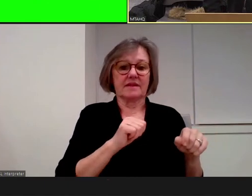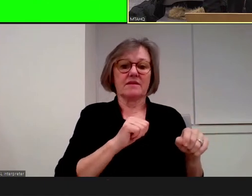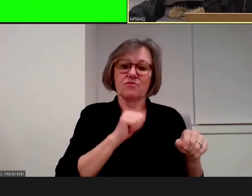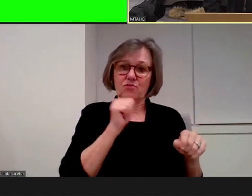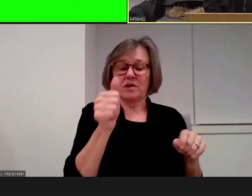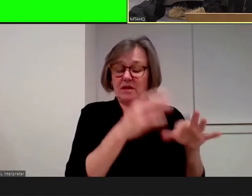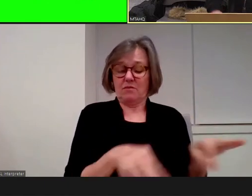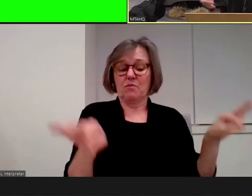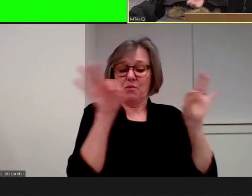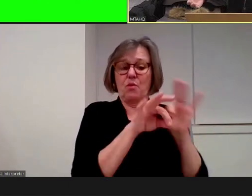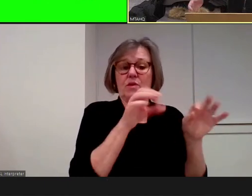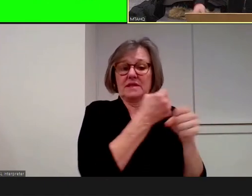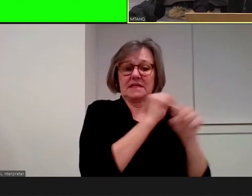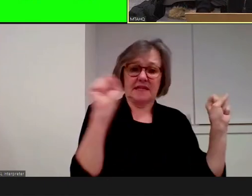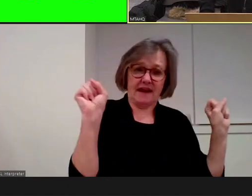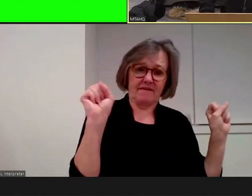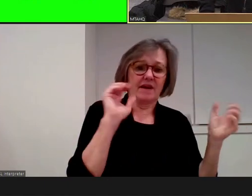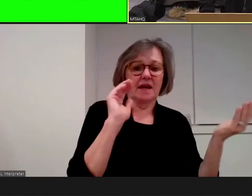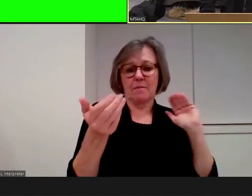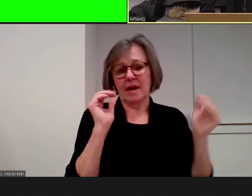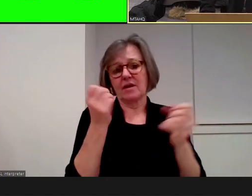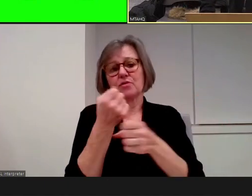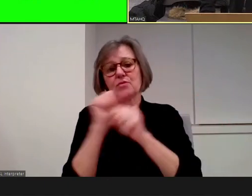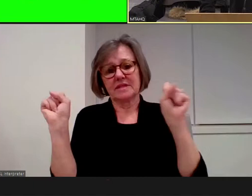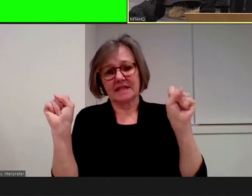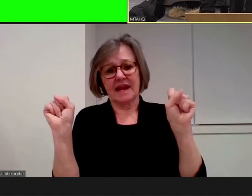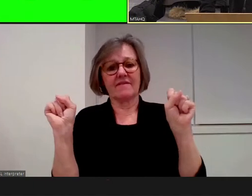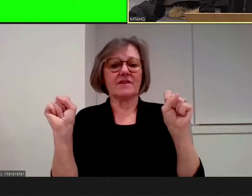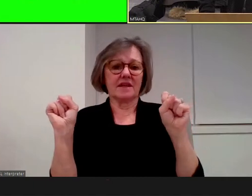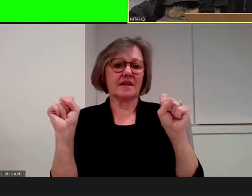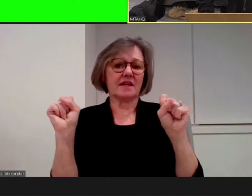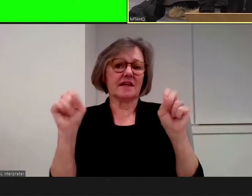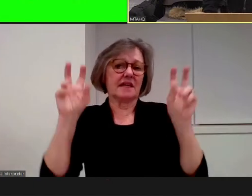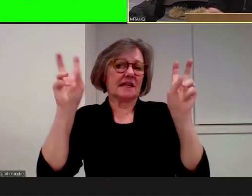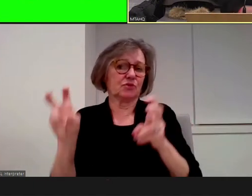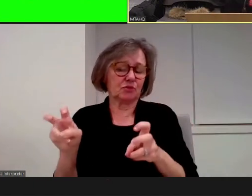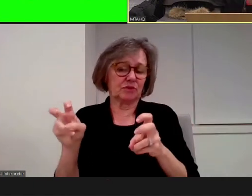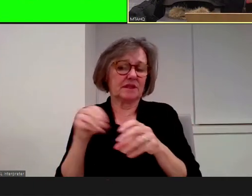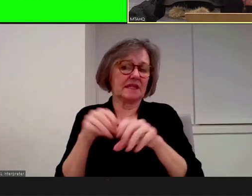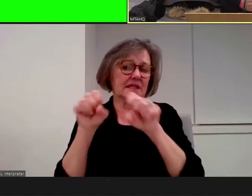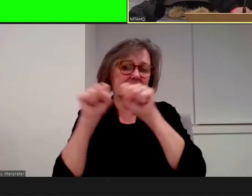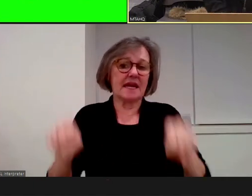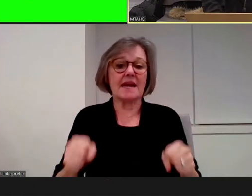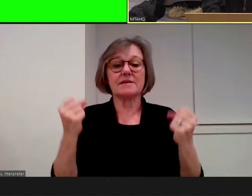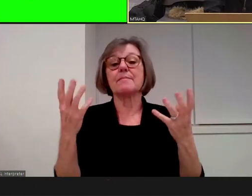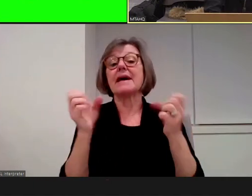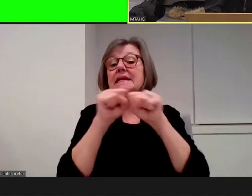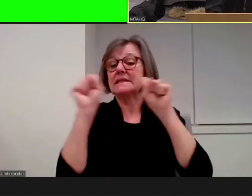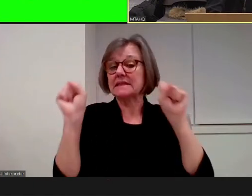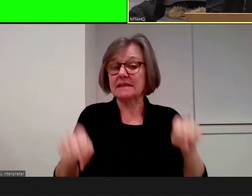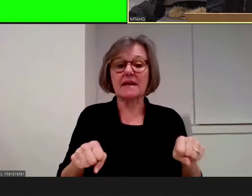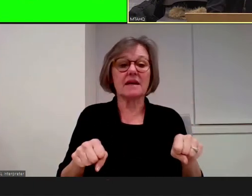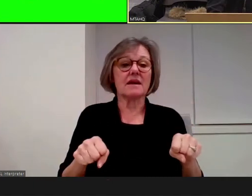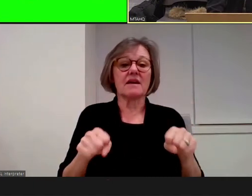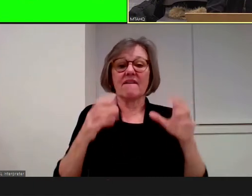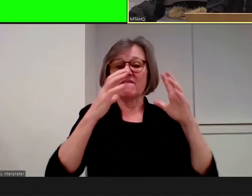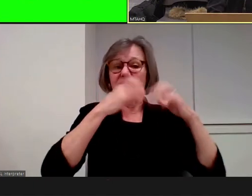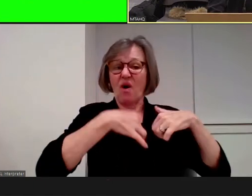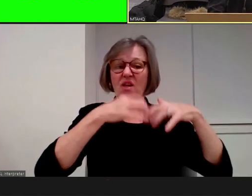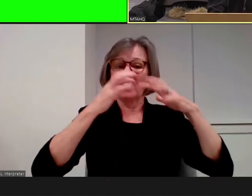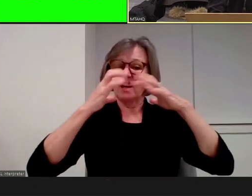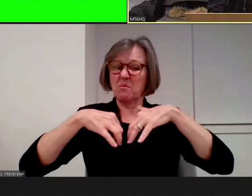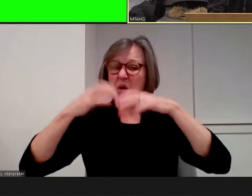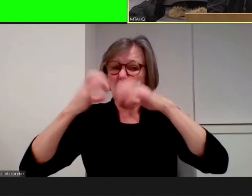to some safety issues with the stations. I see a lot of stations actually are falling apart